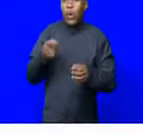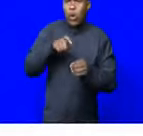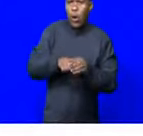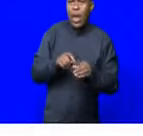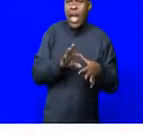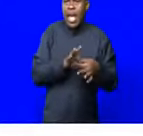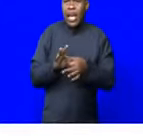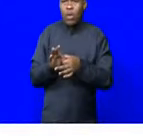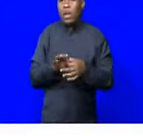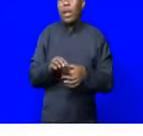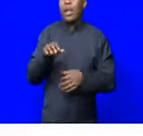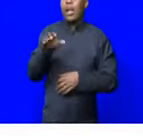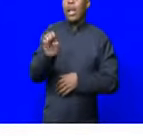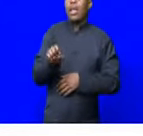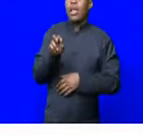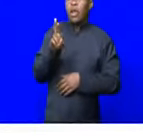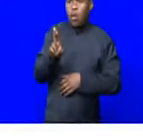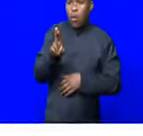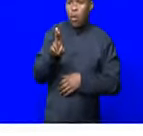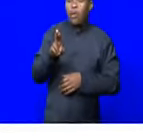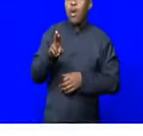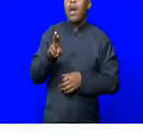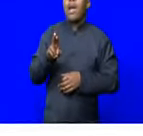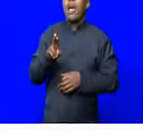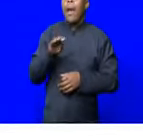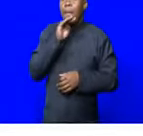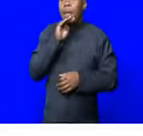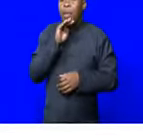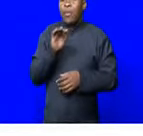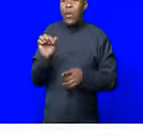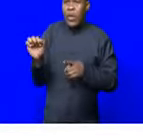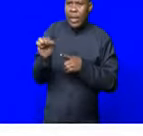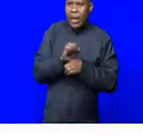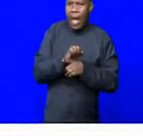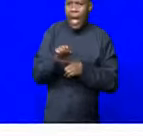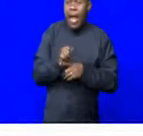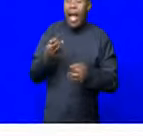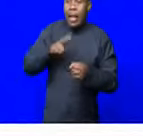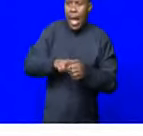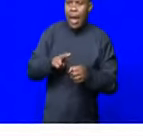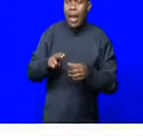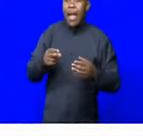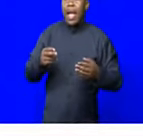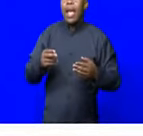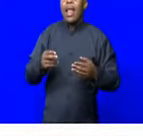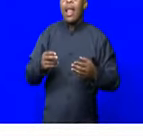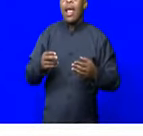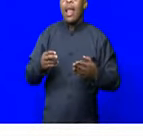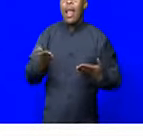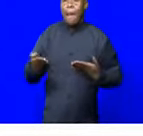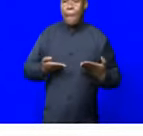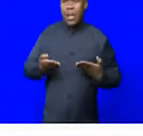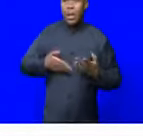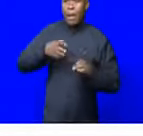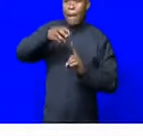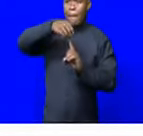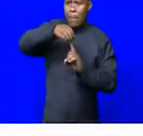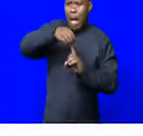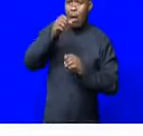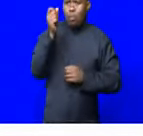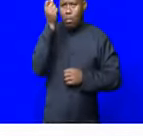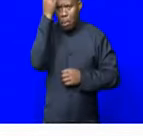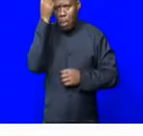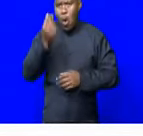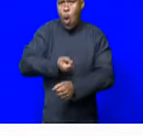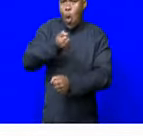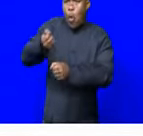Euro Engineering the SSTEC luma internship period so umphathi wabona ukuthi ke ngiyadimisela because bengasinge